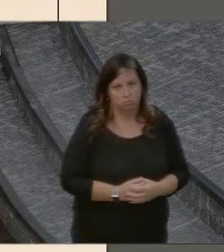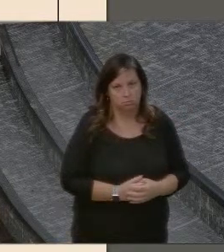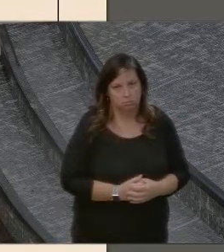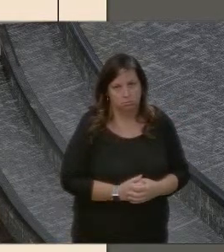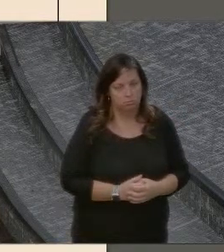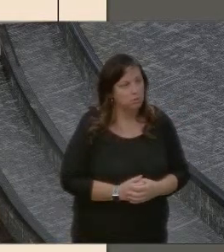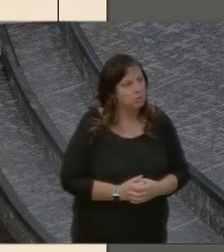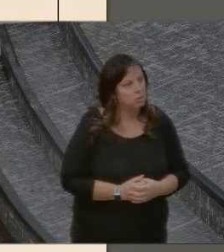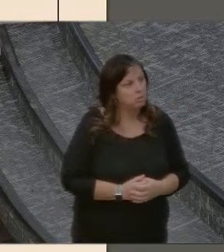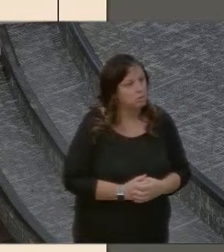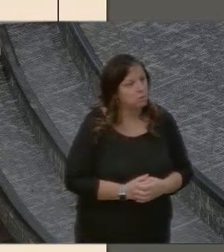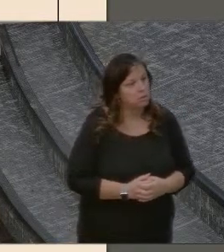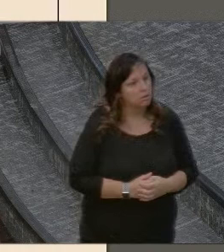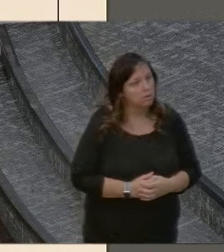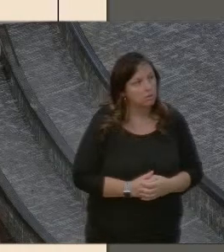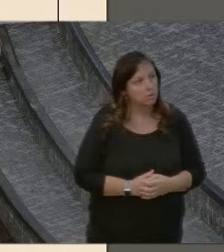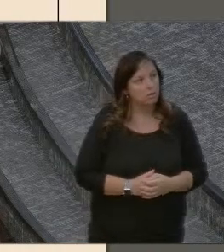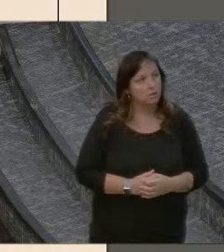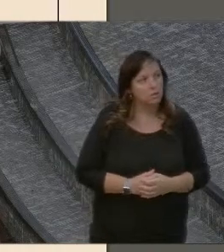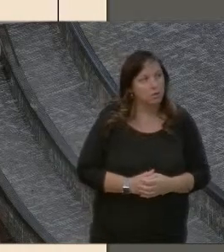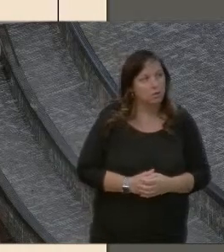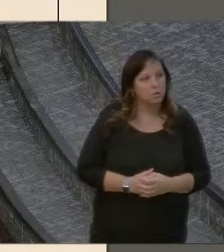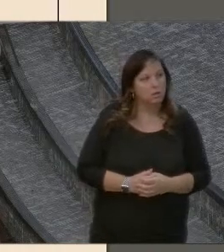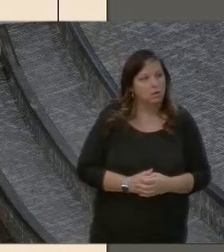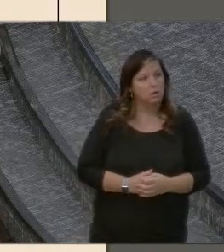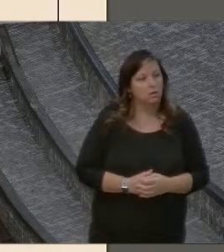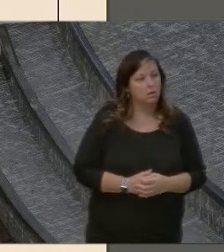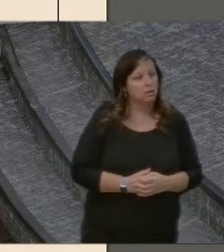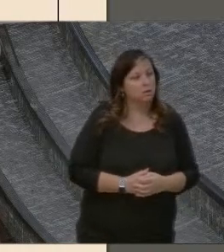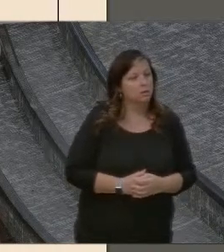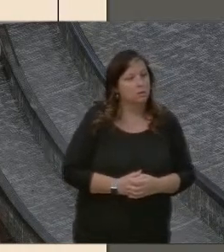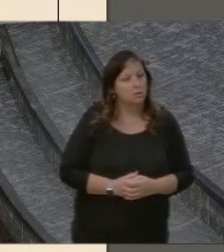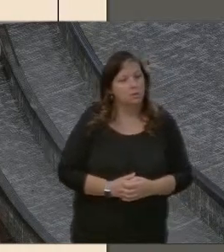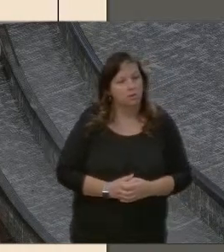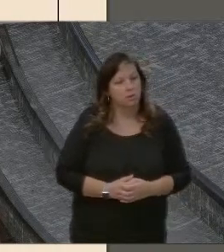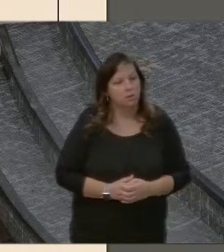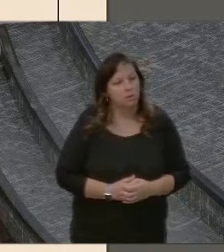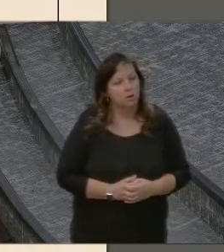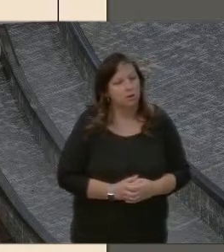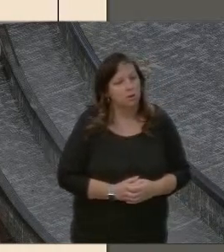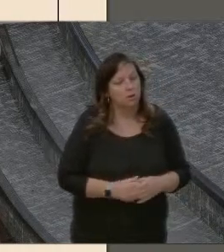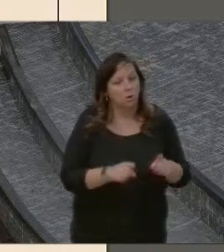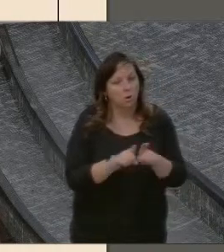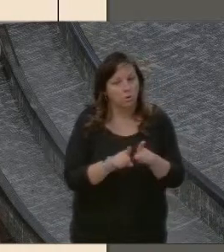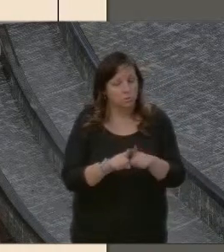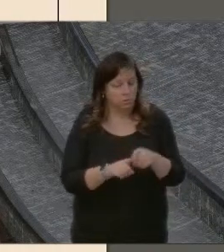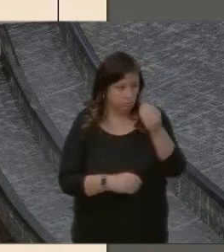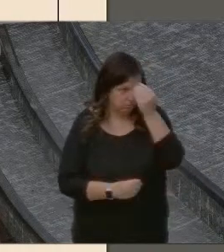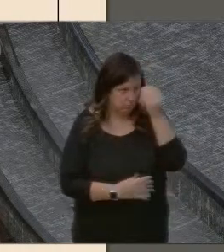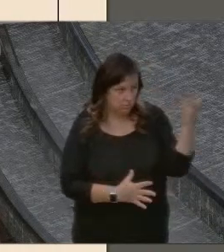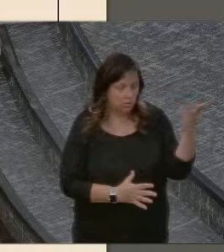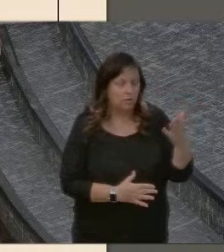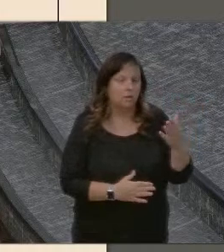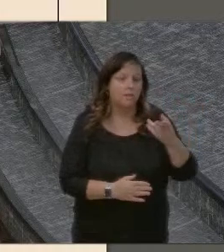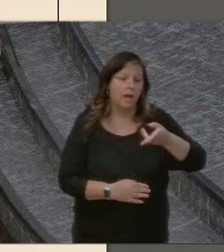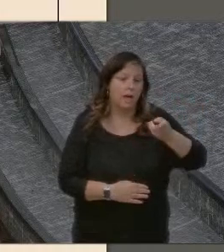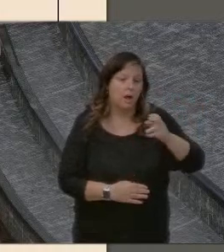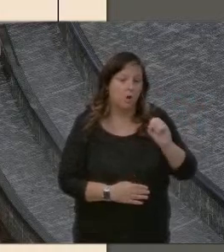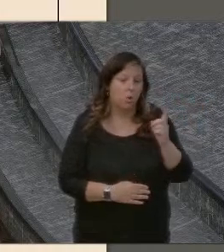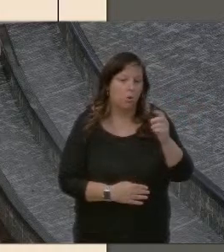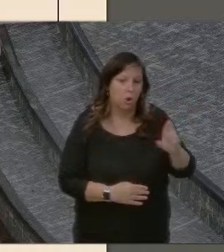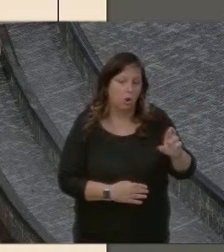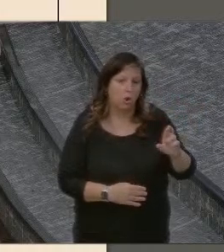I will also say that the high ODR rate for our multi-race